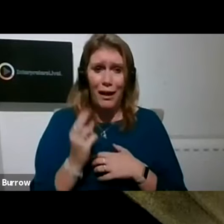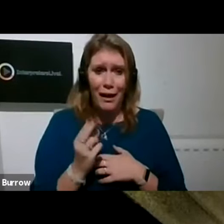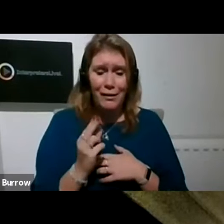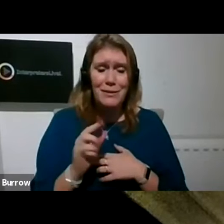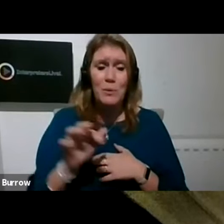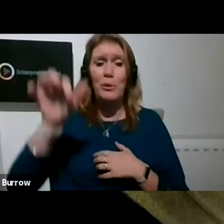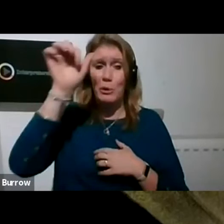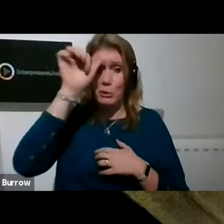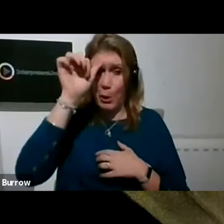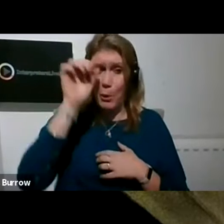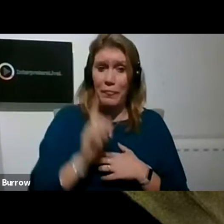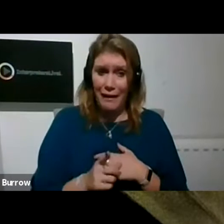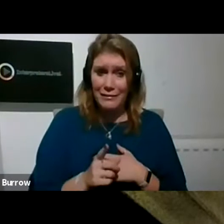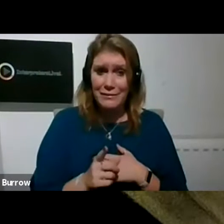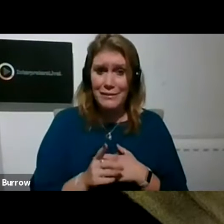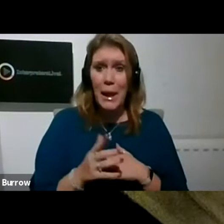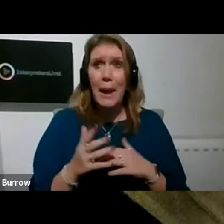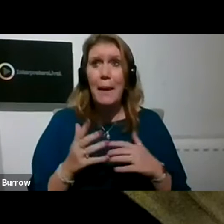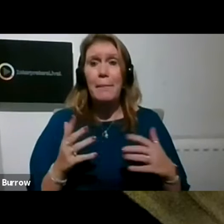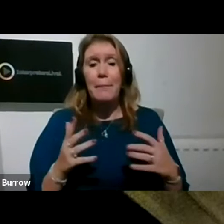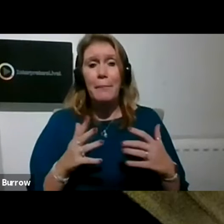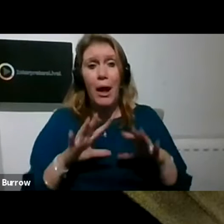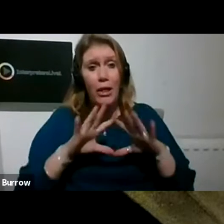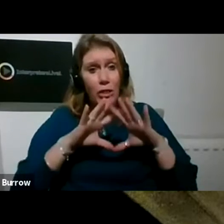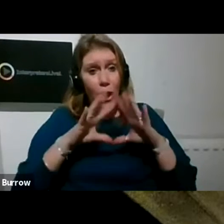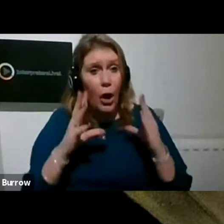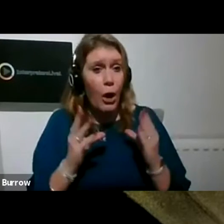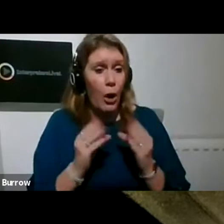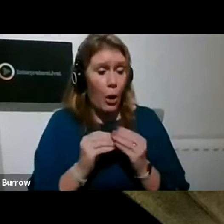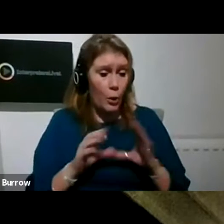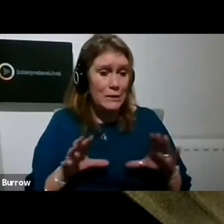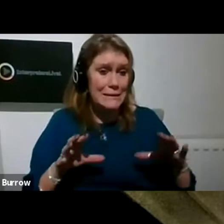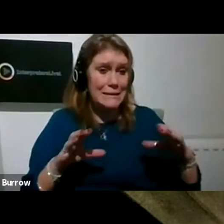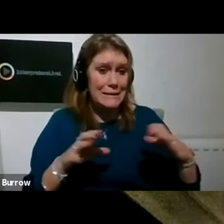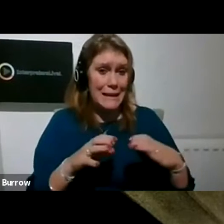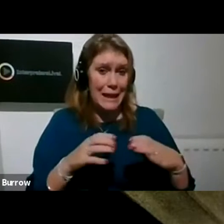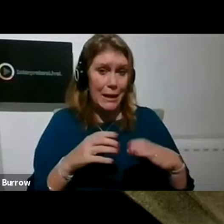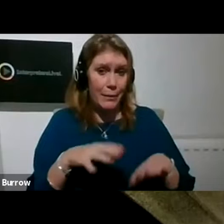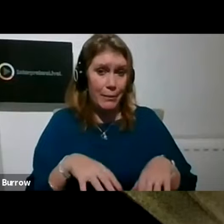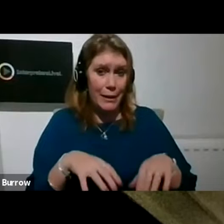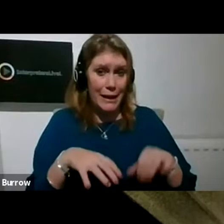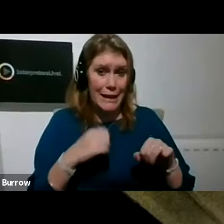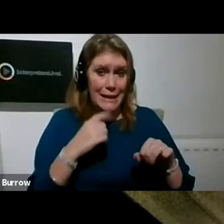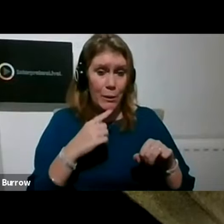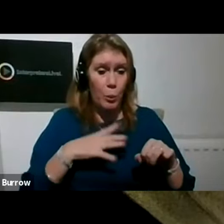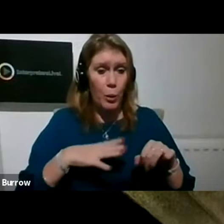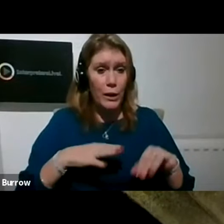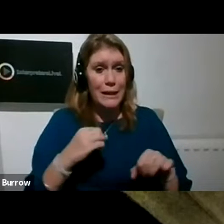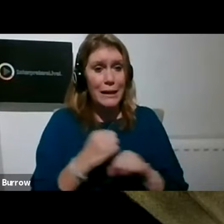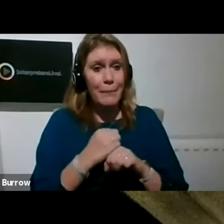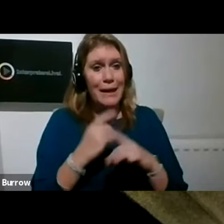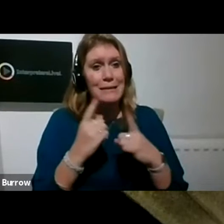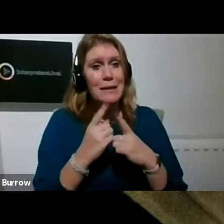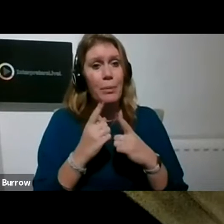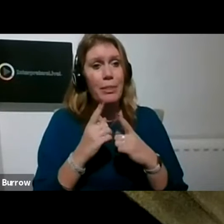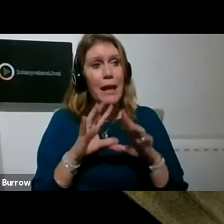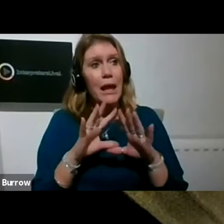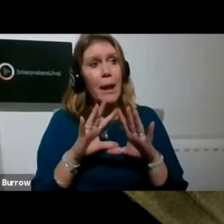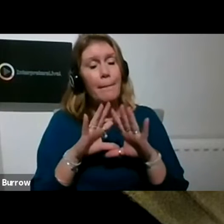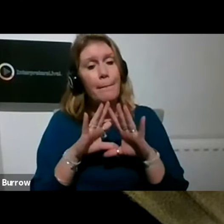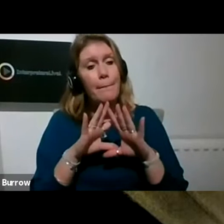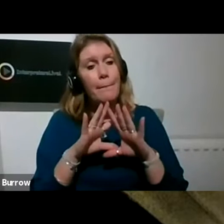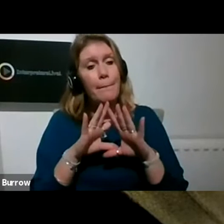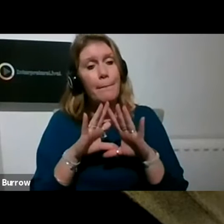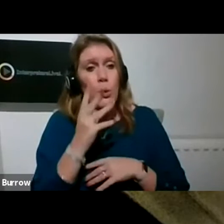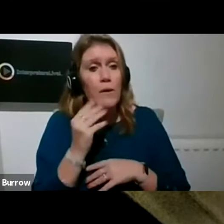but the whole team from the beginning, it's like we want to make something beautiful from this ugliness that is